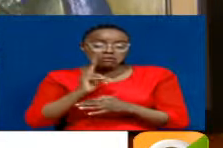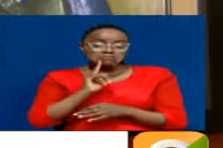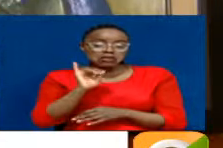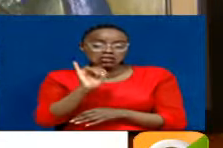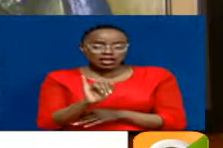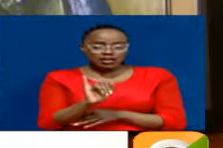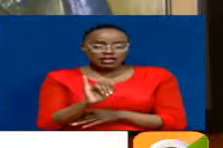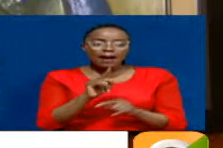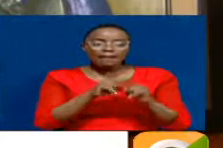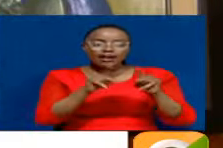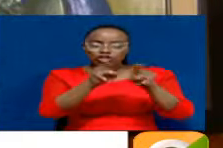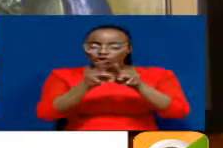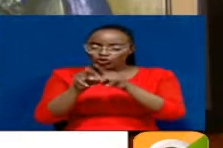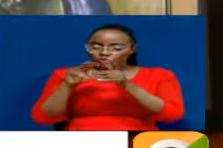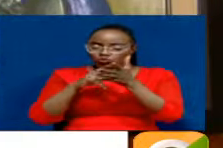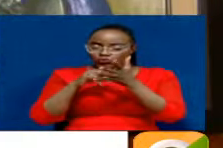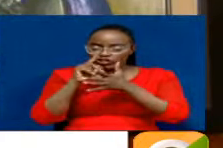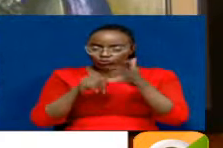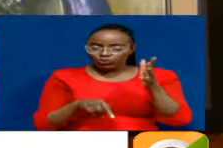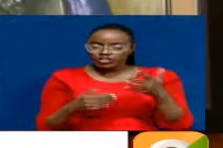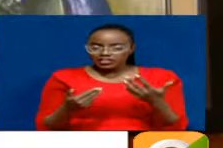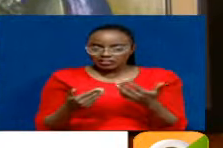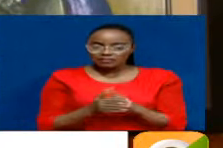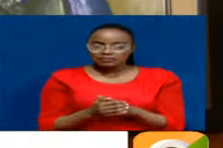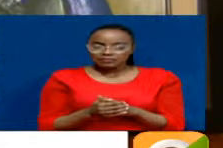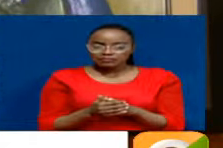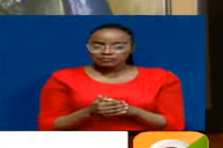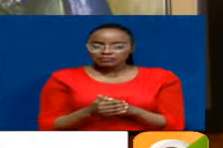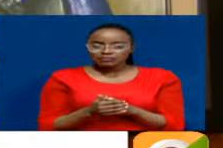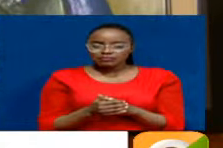saying, it also means that